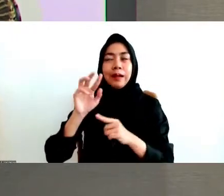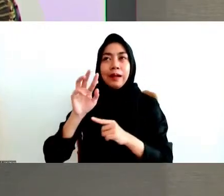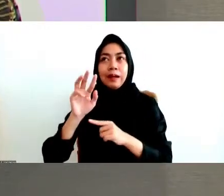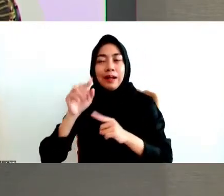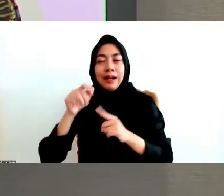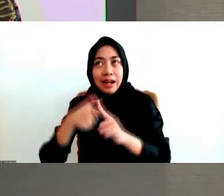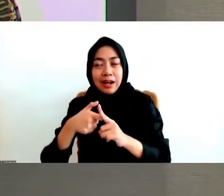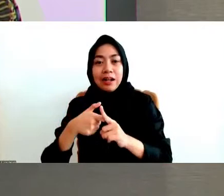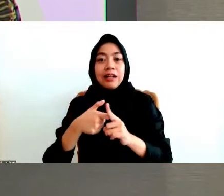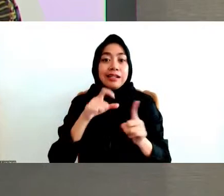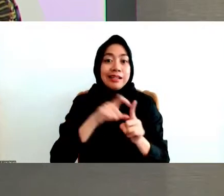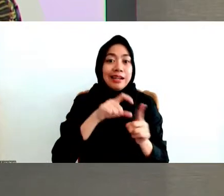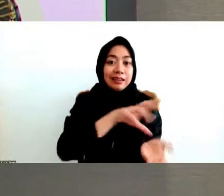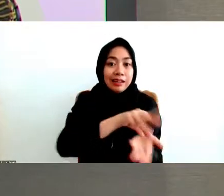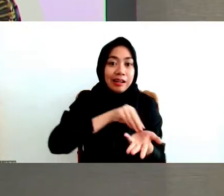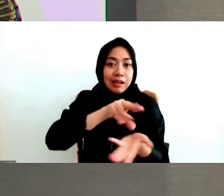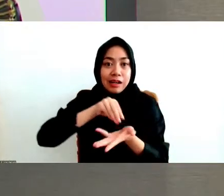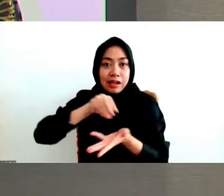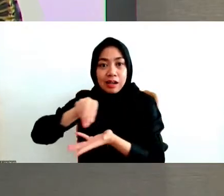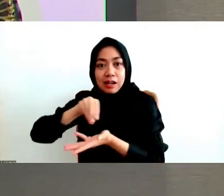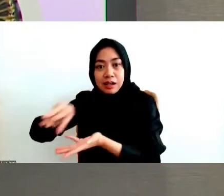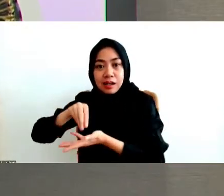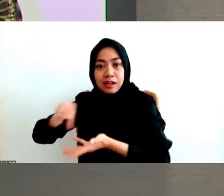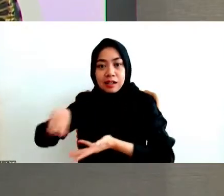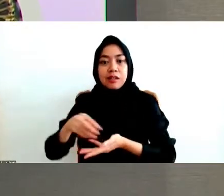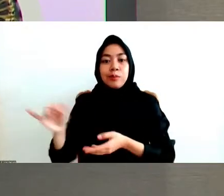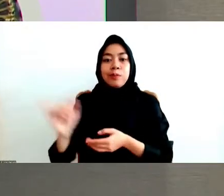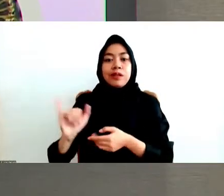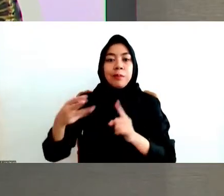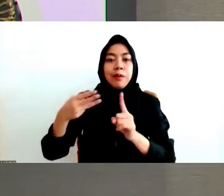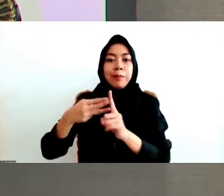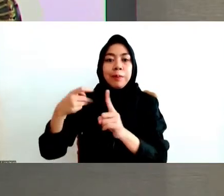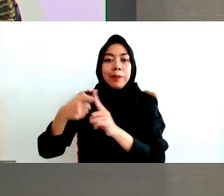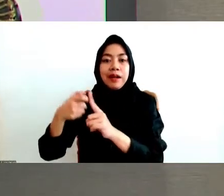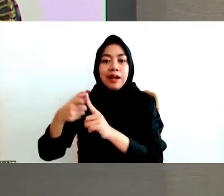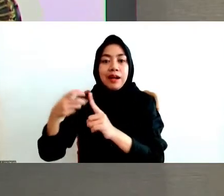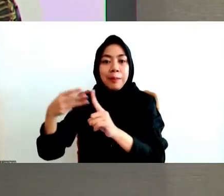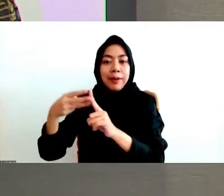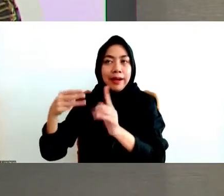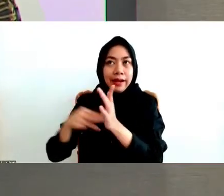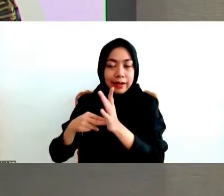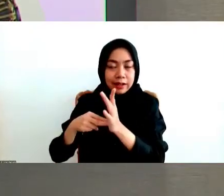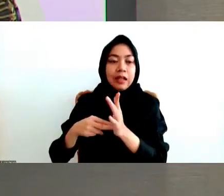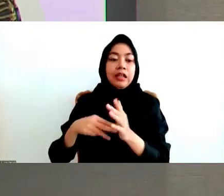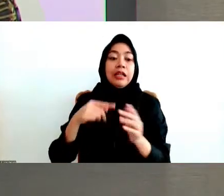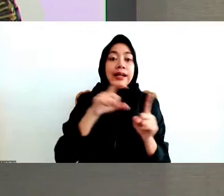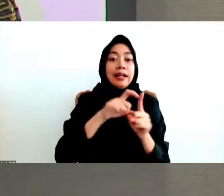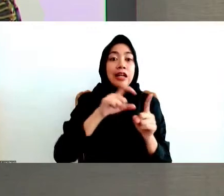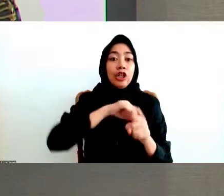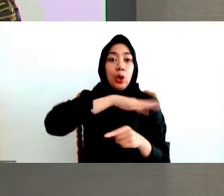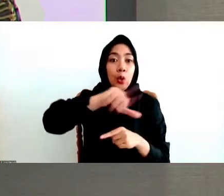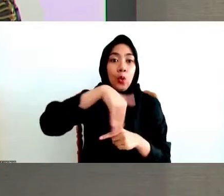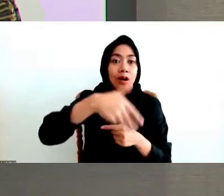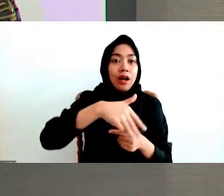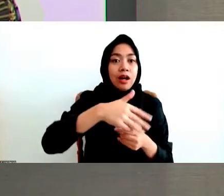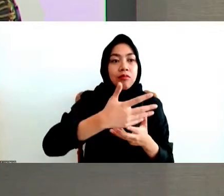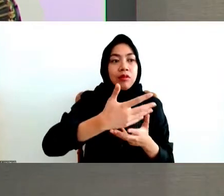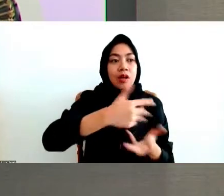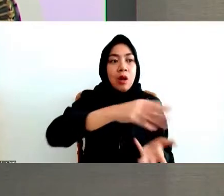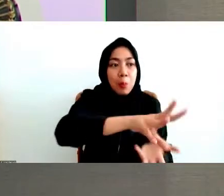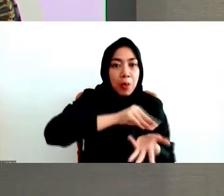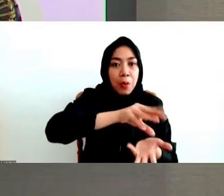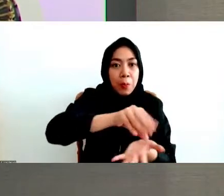we construct from the BKKBN data, pendataan keluarga BKKBN. The data is not